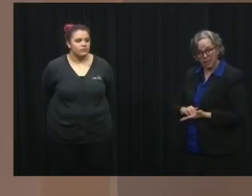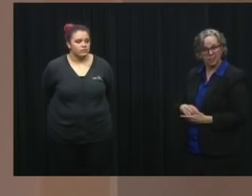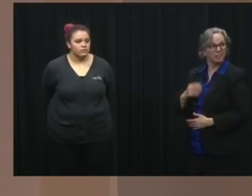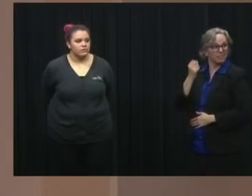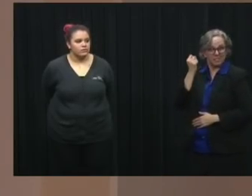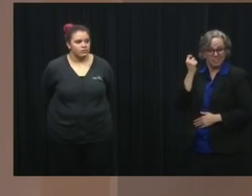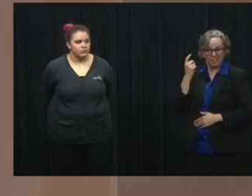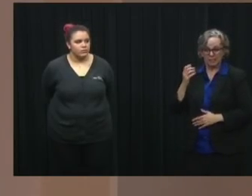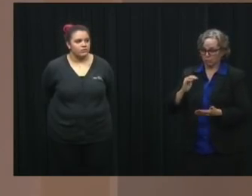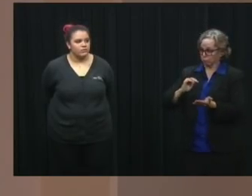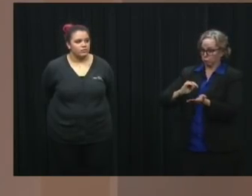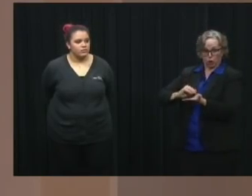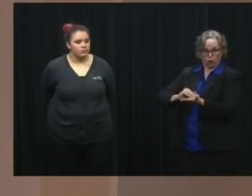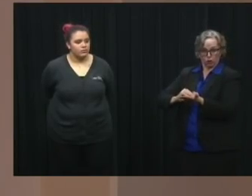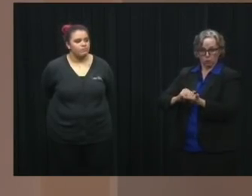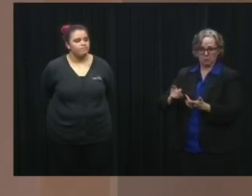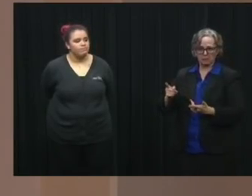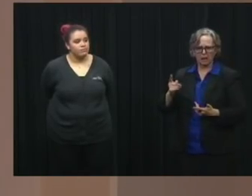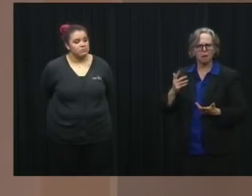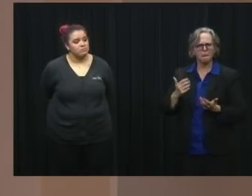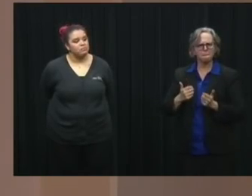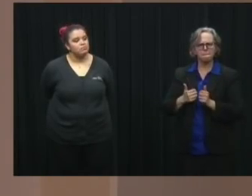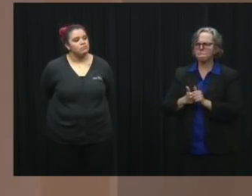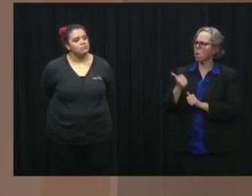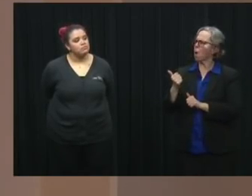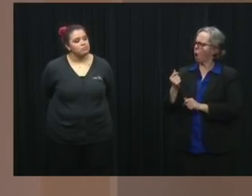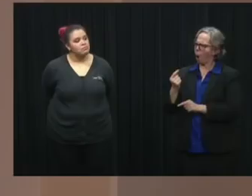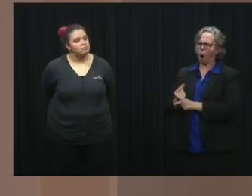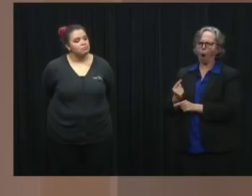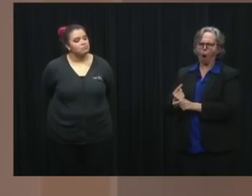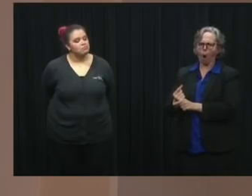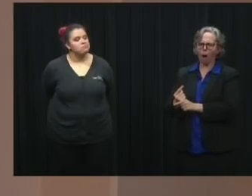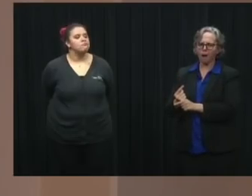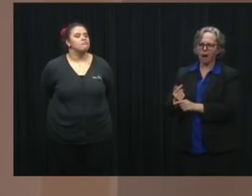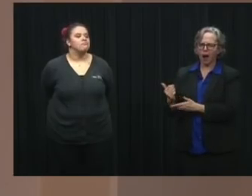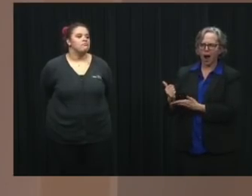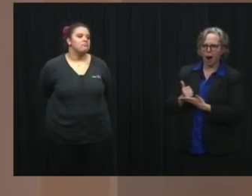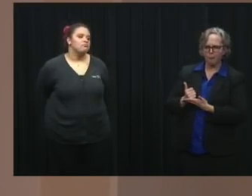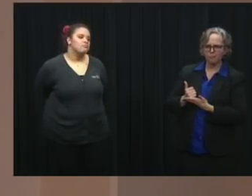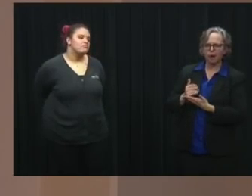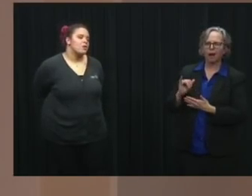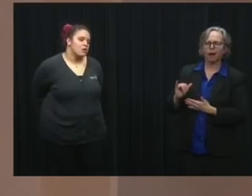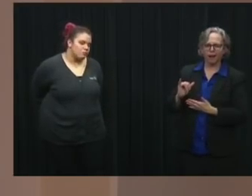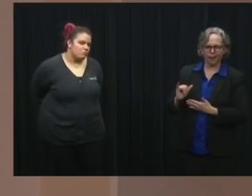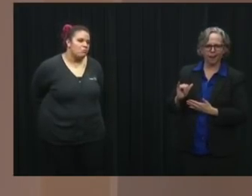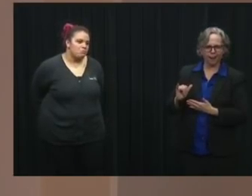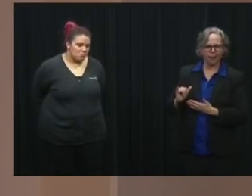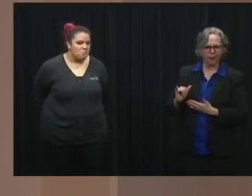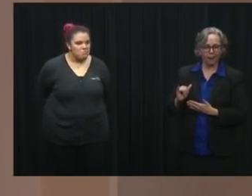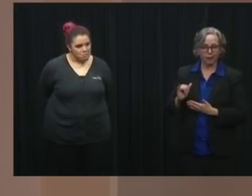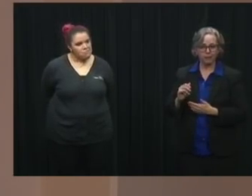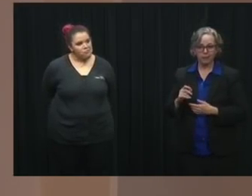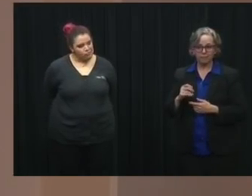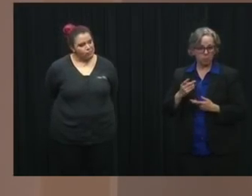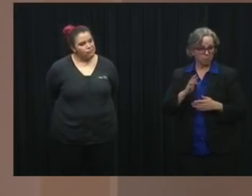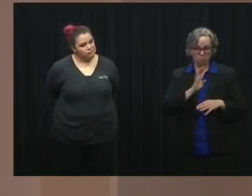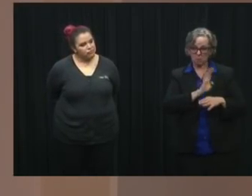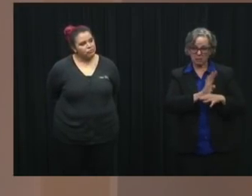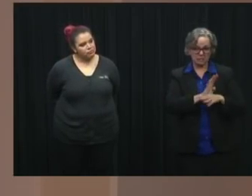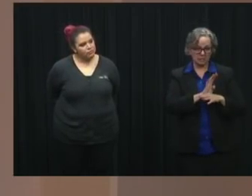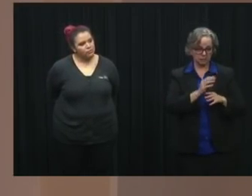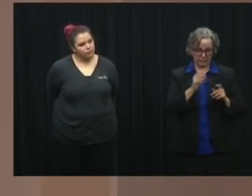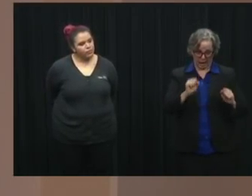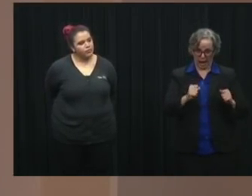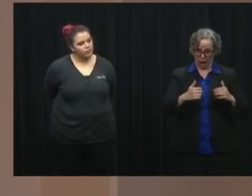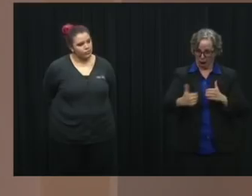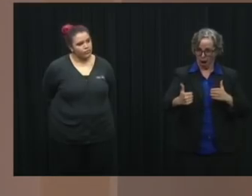right is really helpful. If businesses, if we can isolate the number of people who are